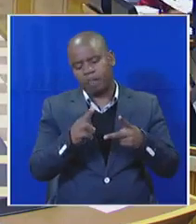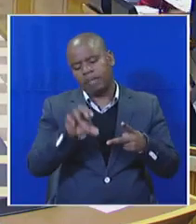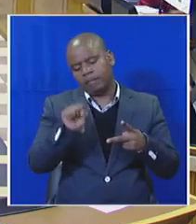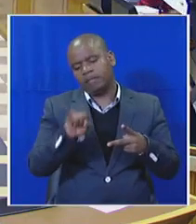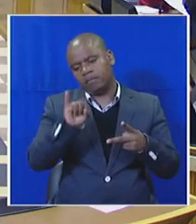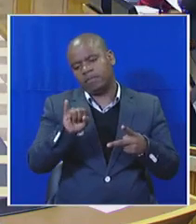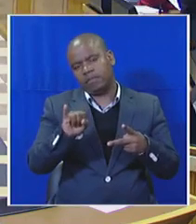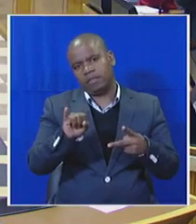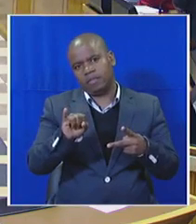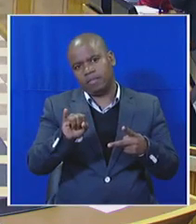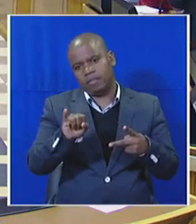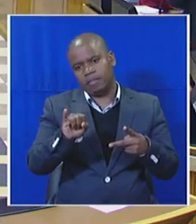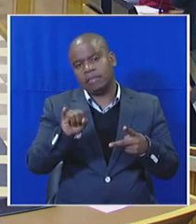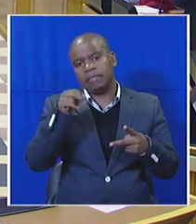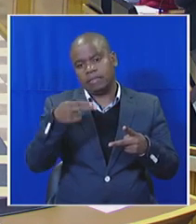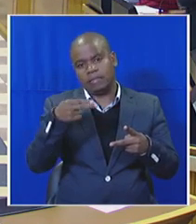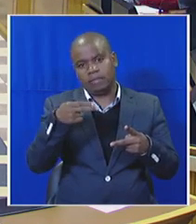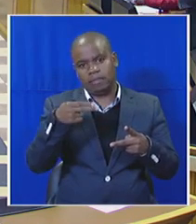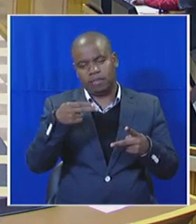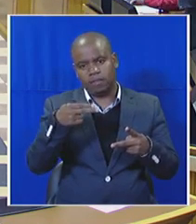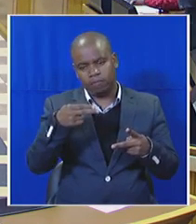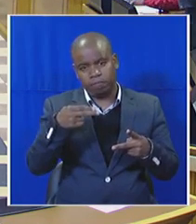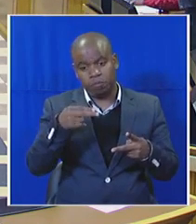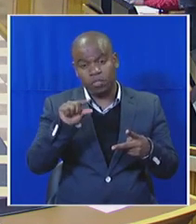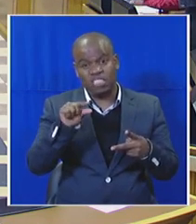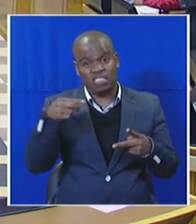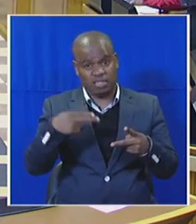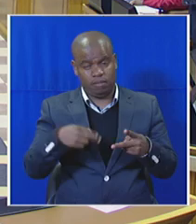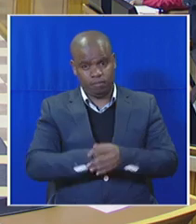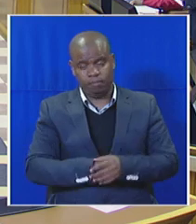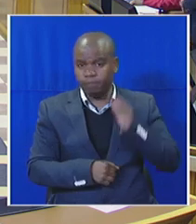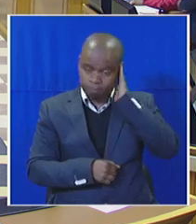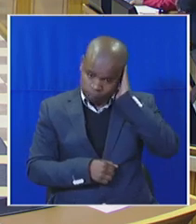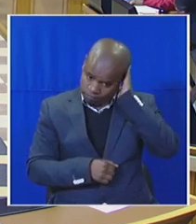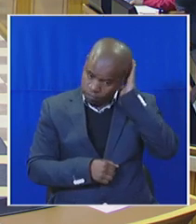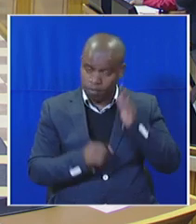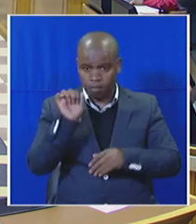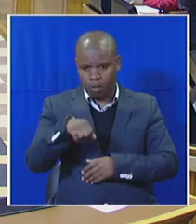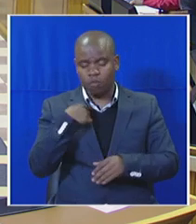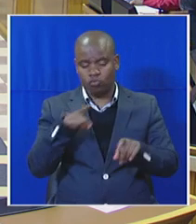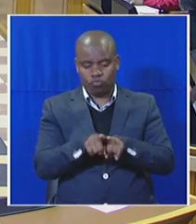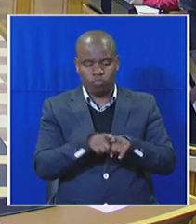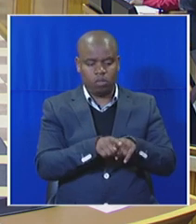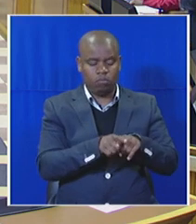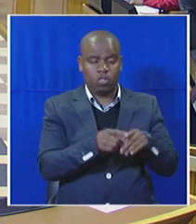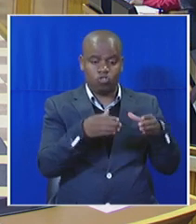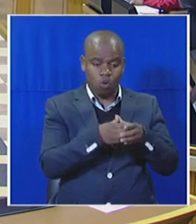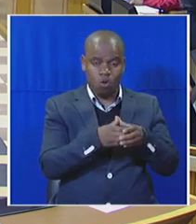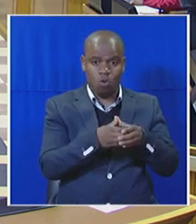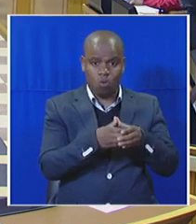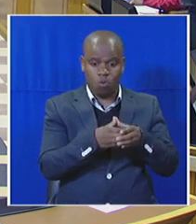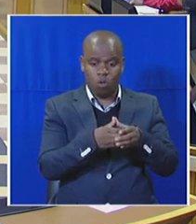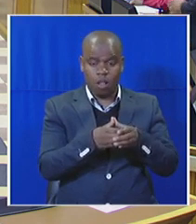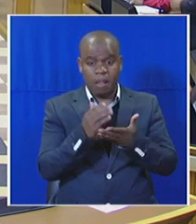Thank you, Honorable Speaker. Honorable Speaker, there is certainly no prosperity when it comes to the small and medium enterprises.